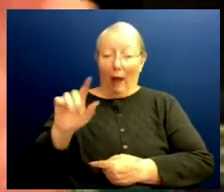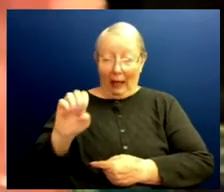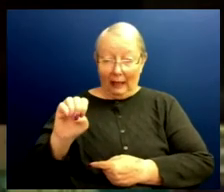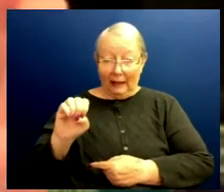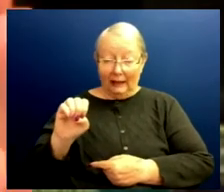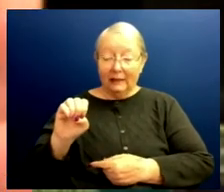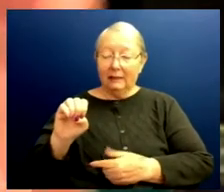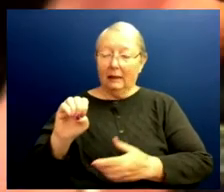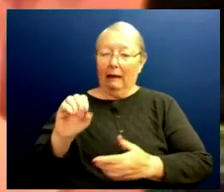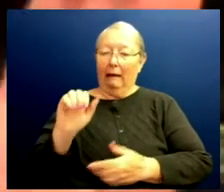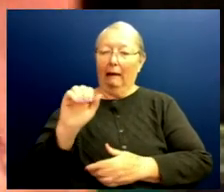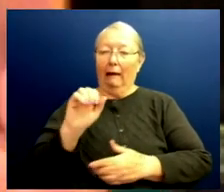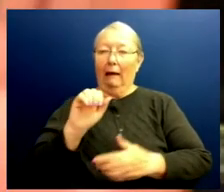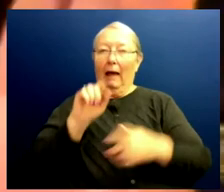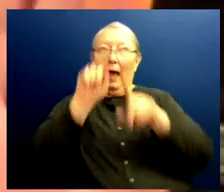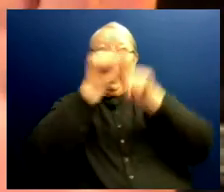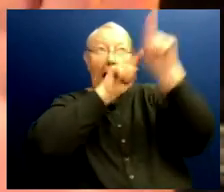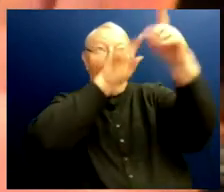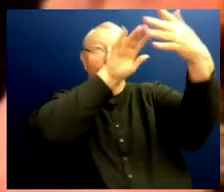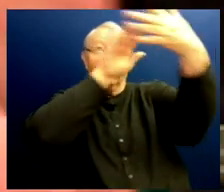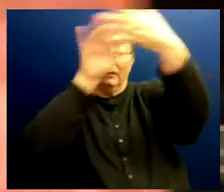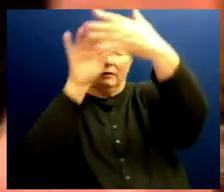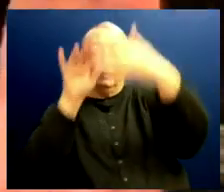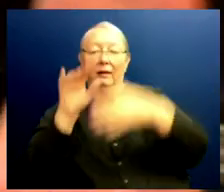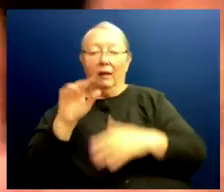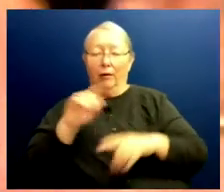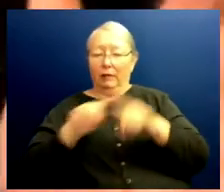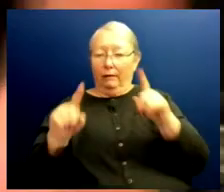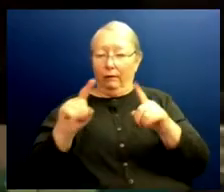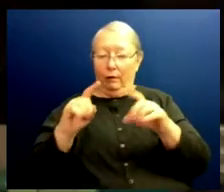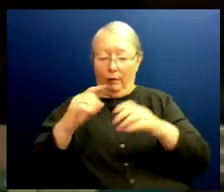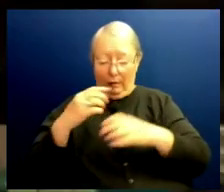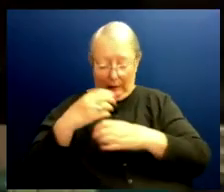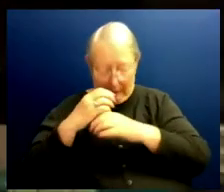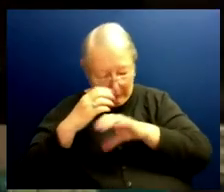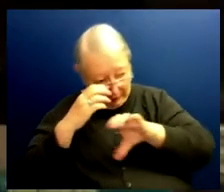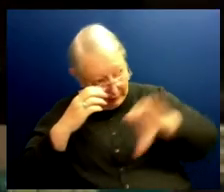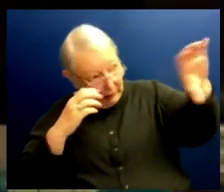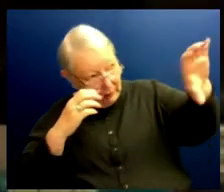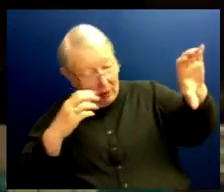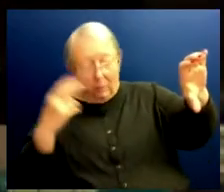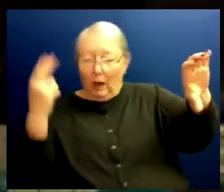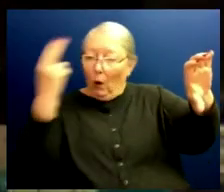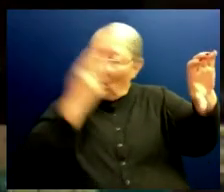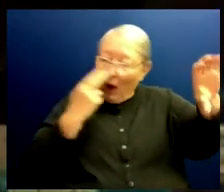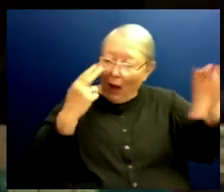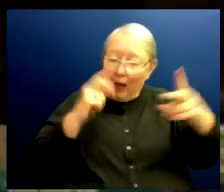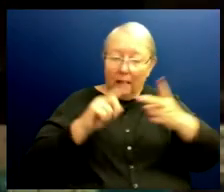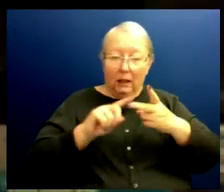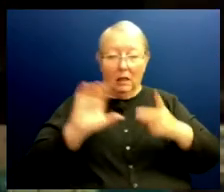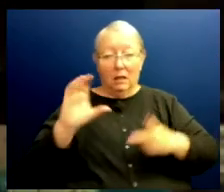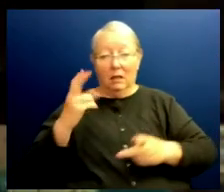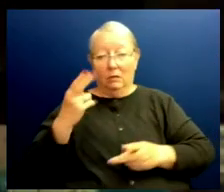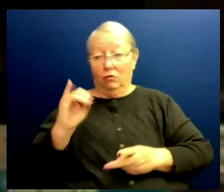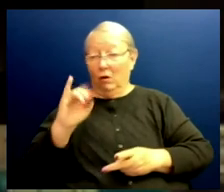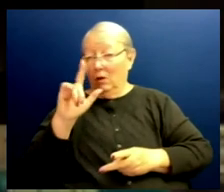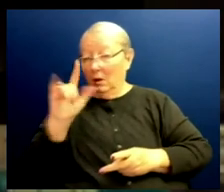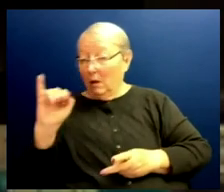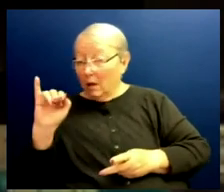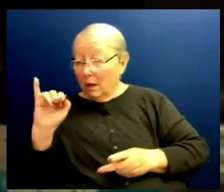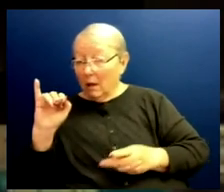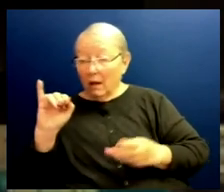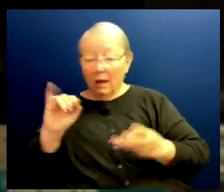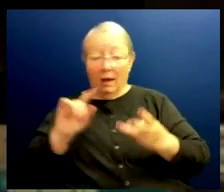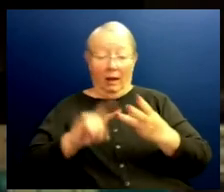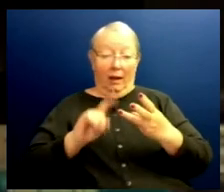with, but there were other telescopes, really, a Keck telescope in Hawaii and telescopes in Chile that made tremendous advances that told